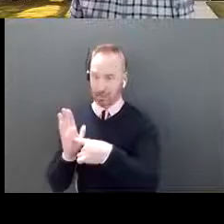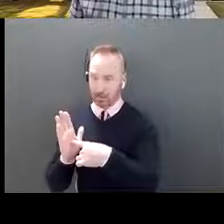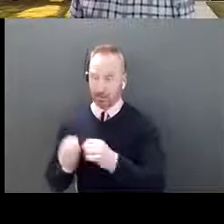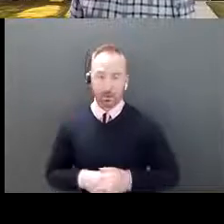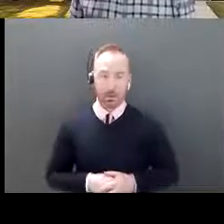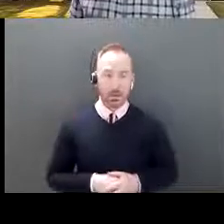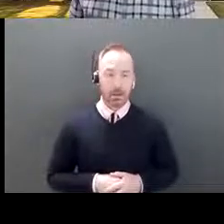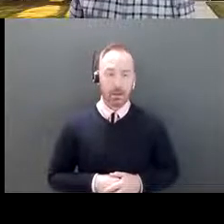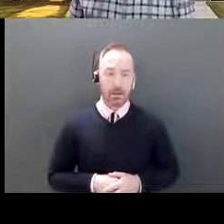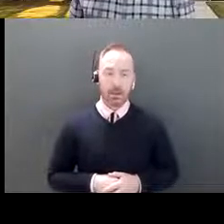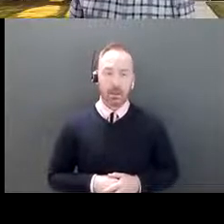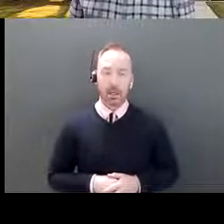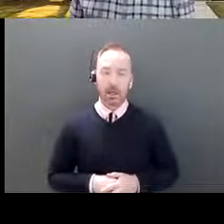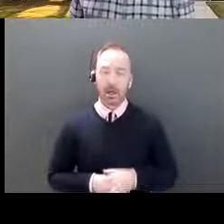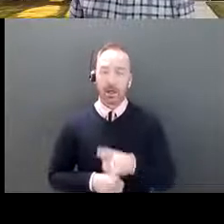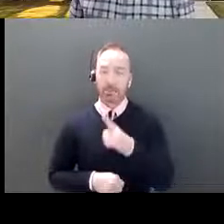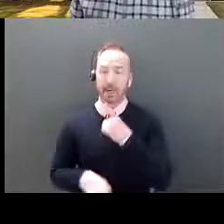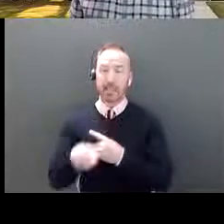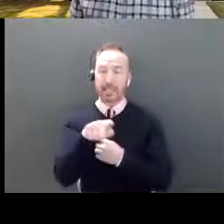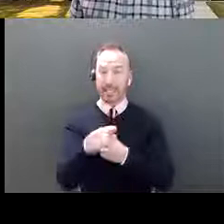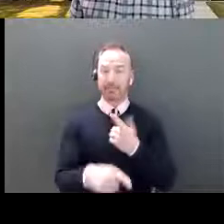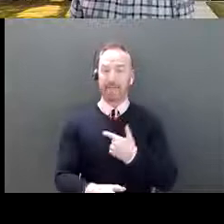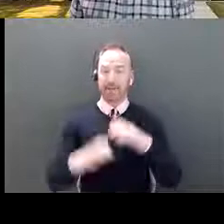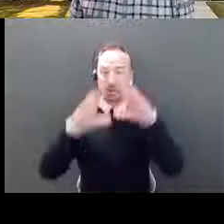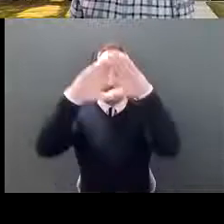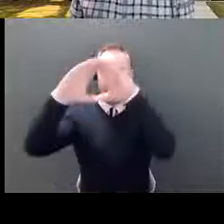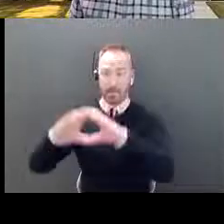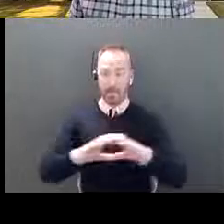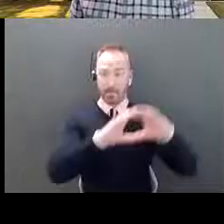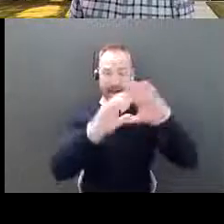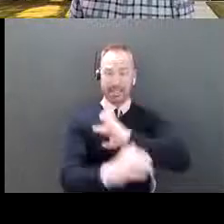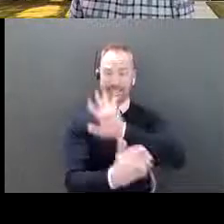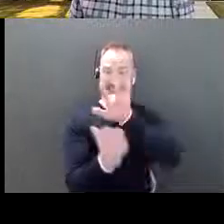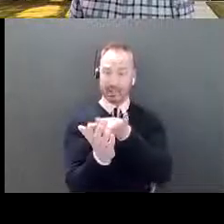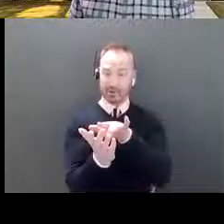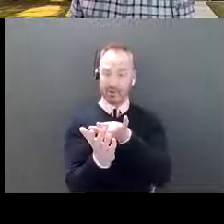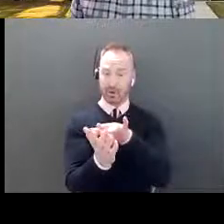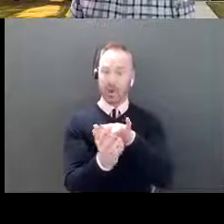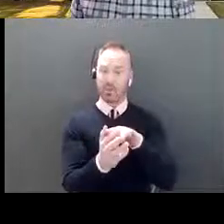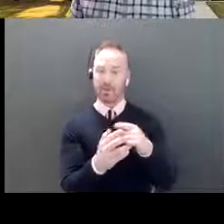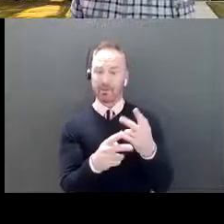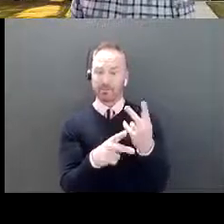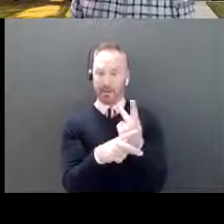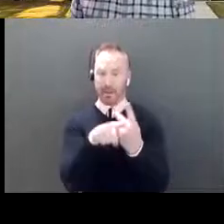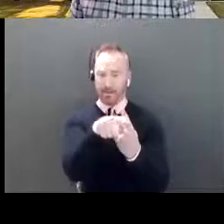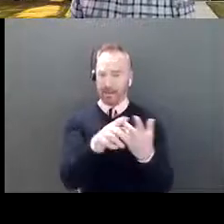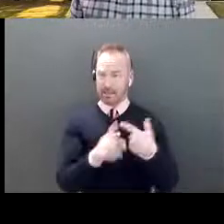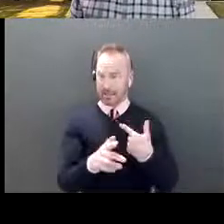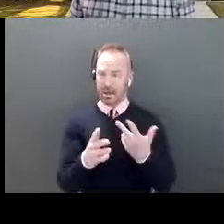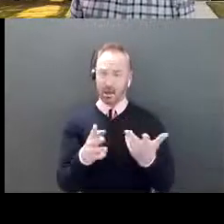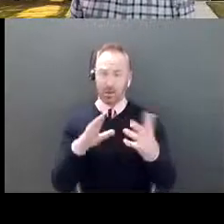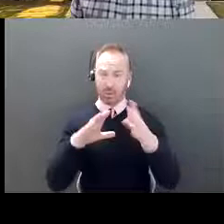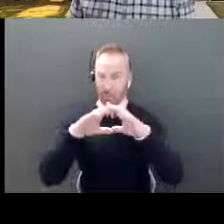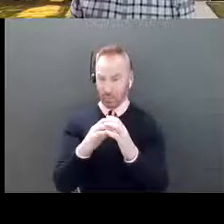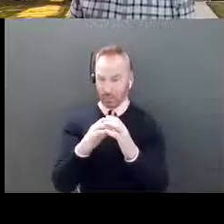the circle in the center of the slide, which is when you look at vulnerable populations, you always end up with some